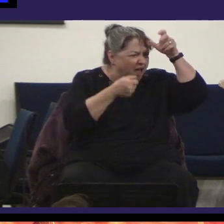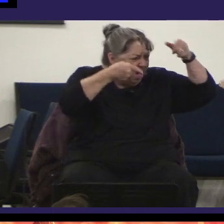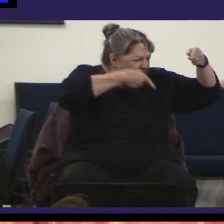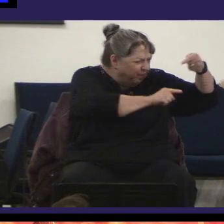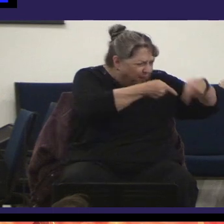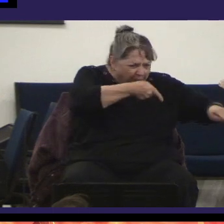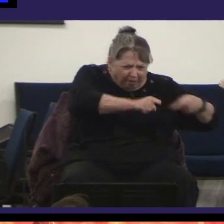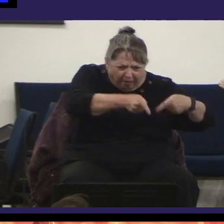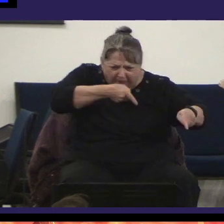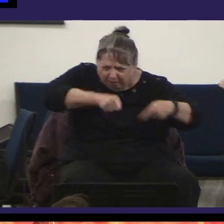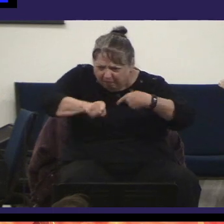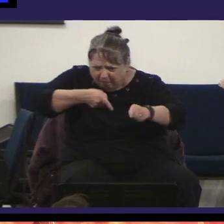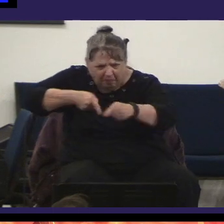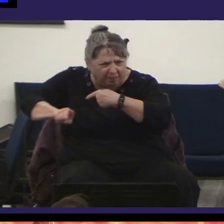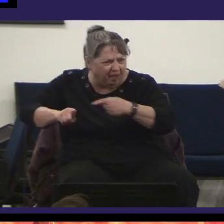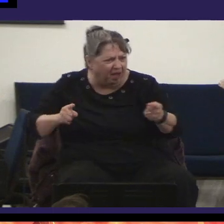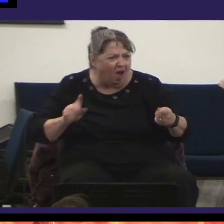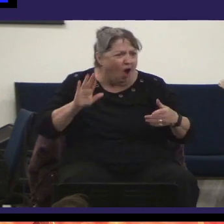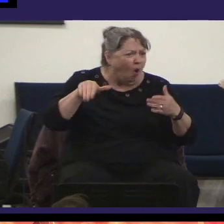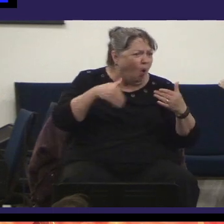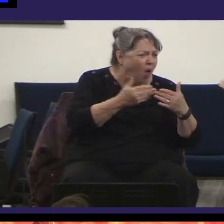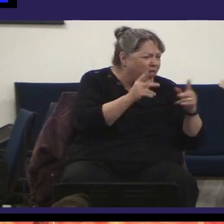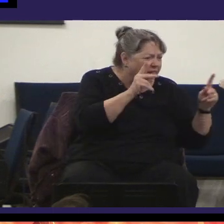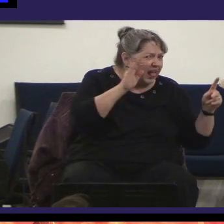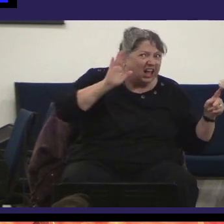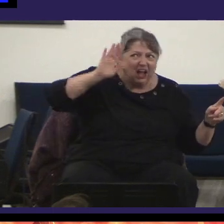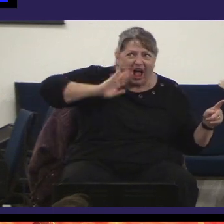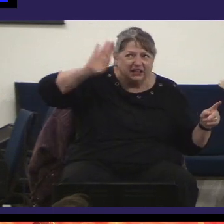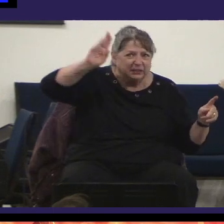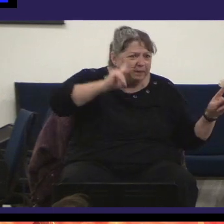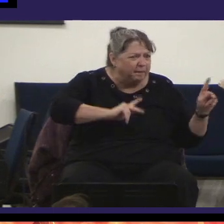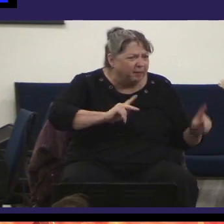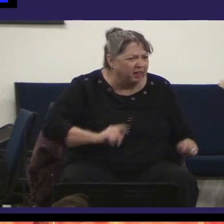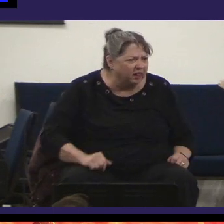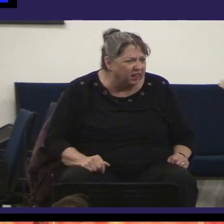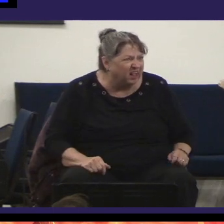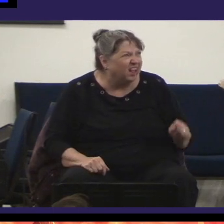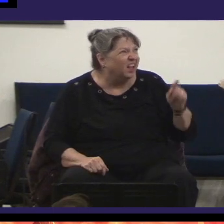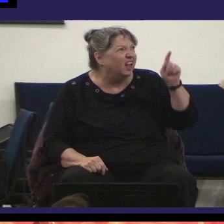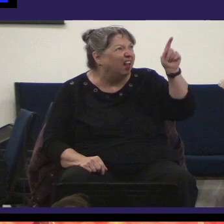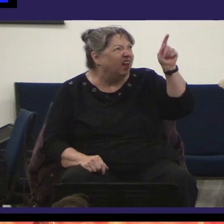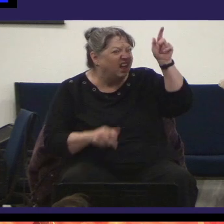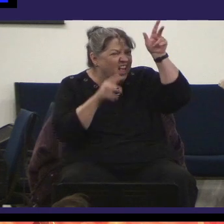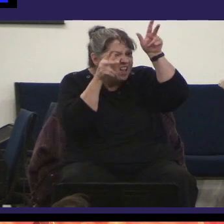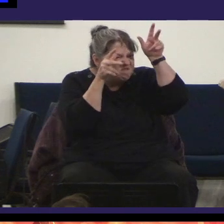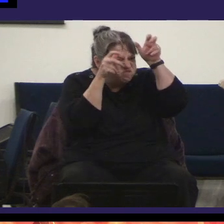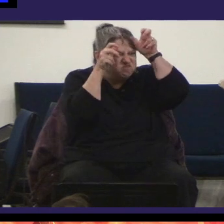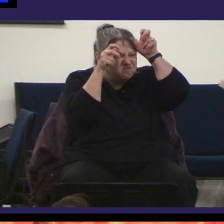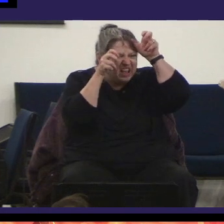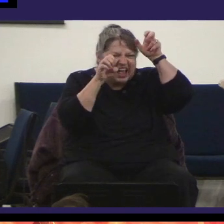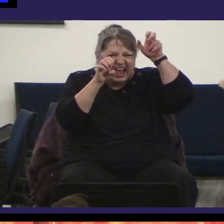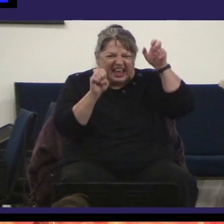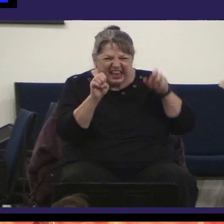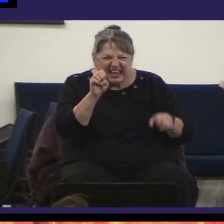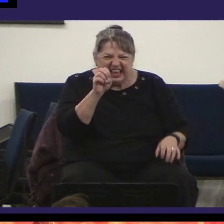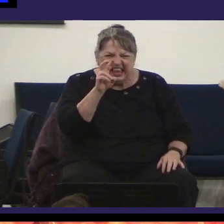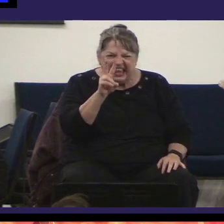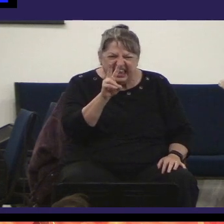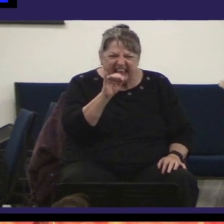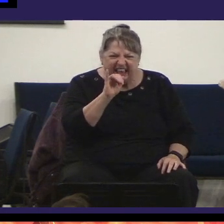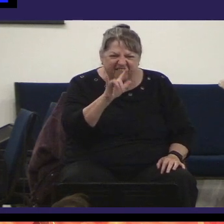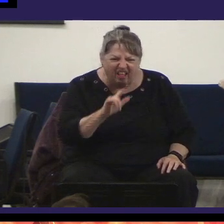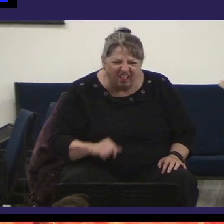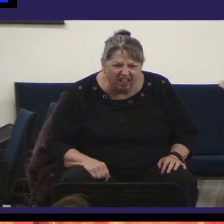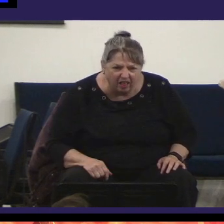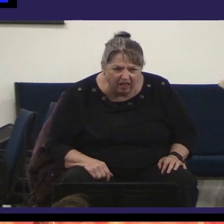the powers of this dark world, and against the spiritual forces of evil. Church, these are multitudes of fallen